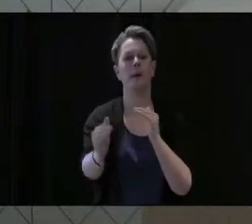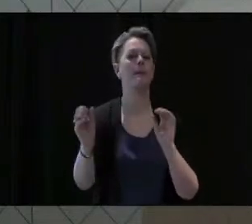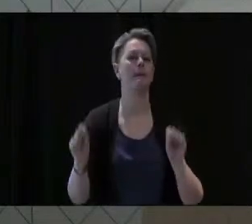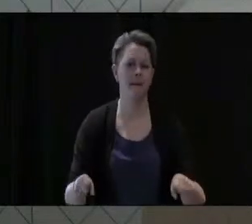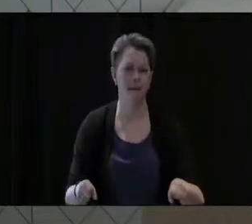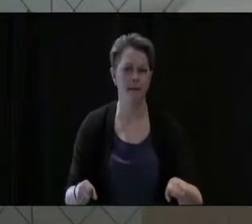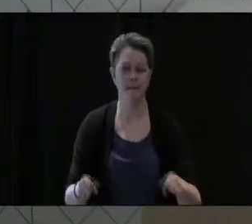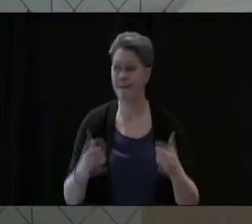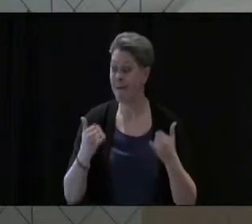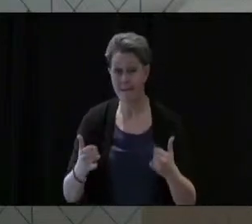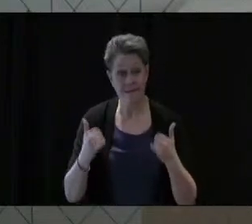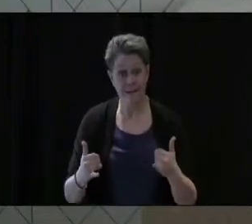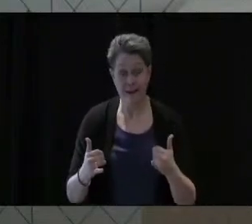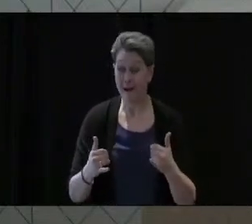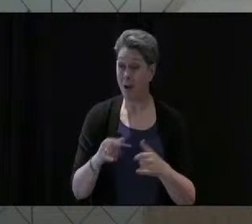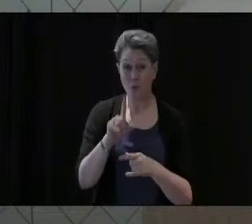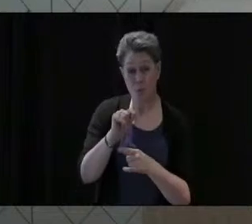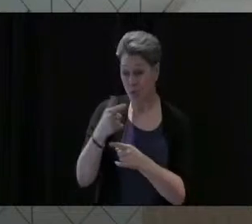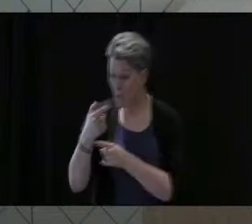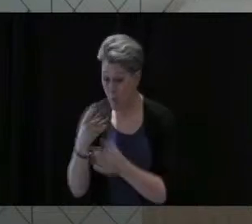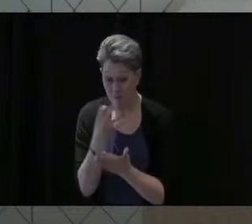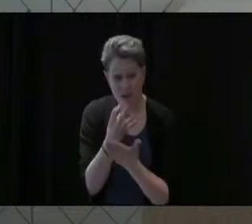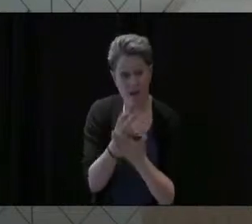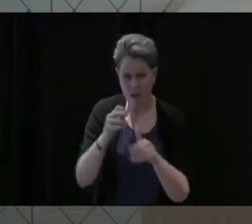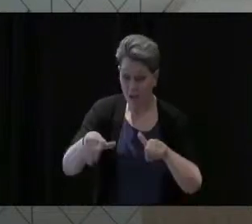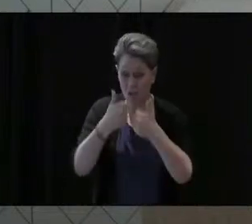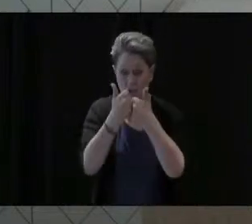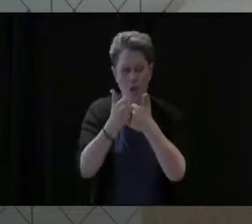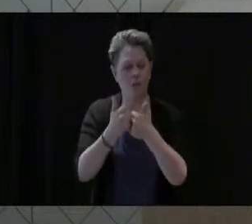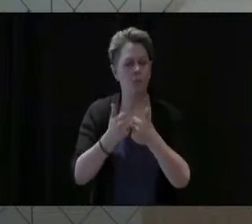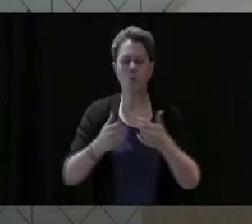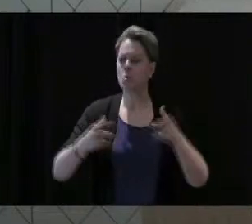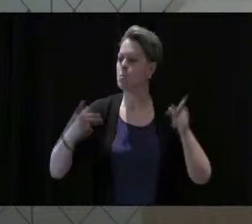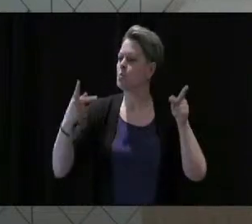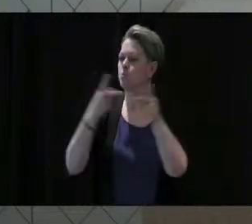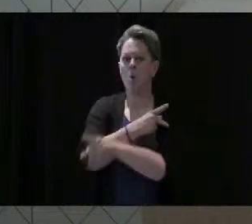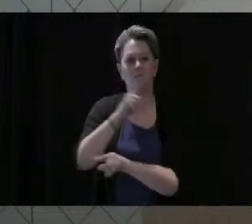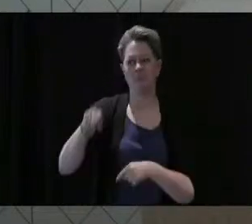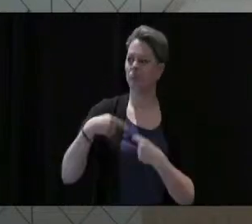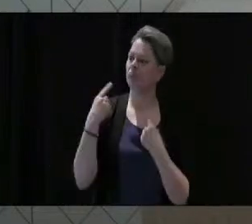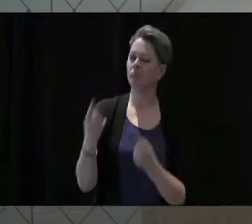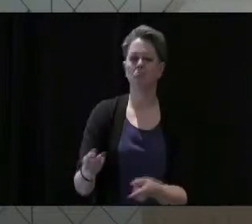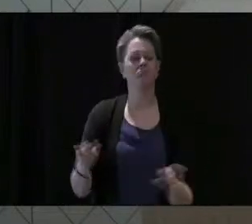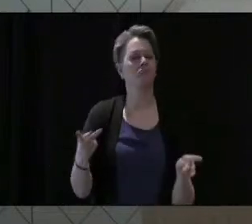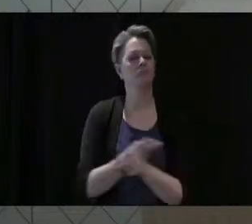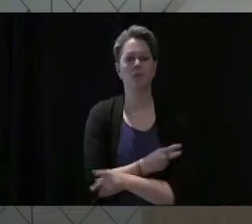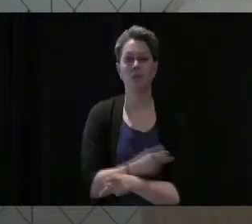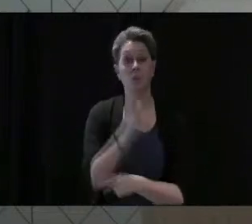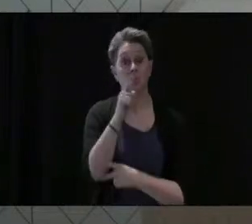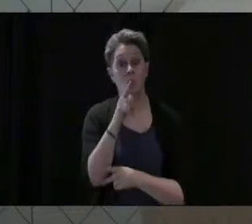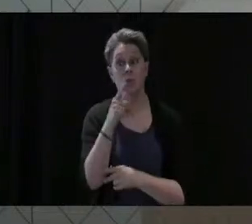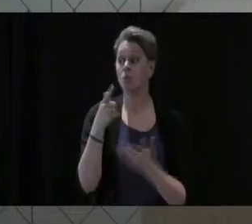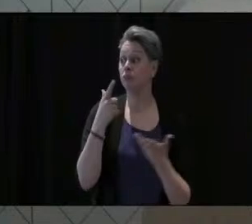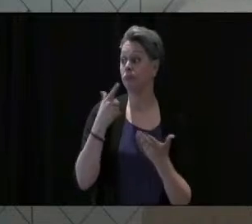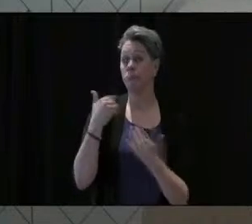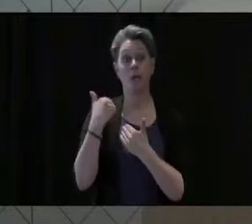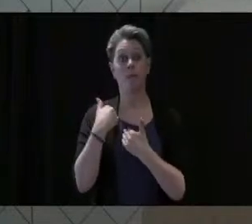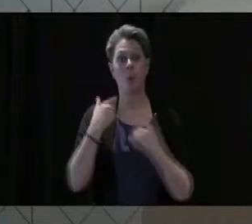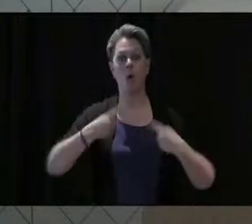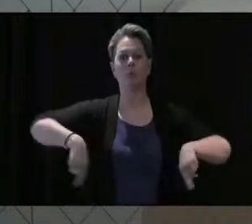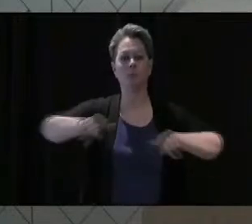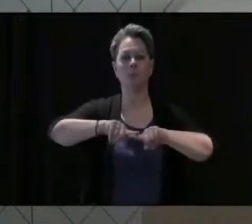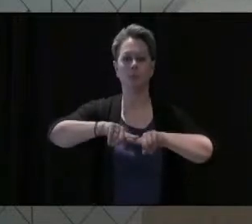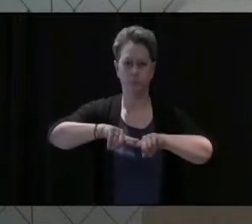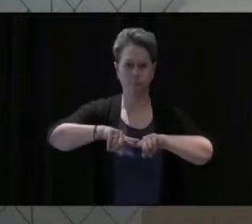of unprecedented financial challenge of our own making. And it will get worse.